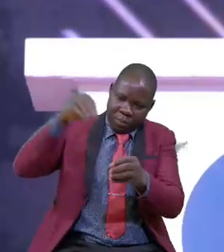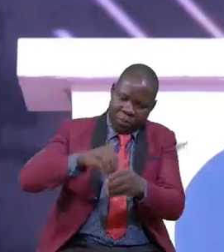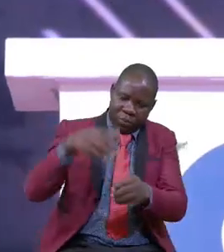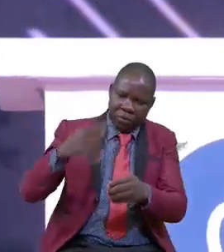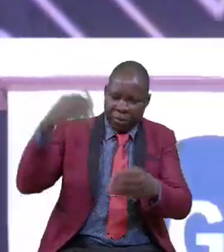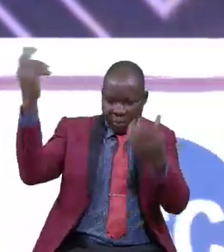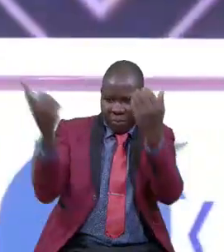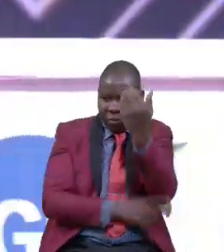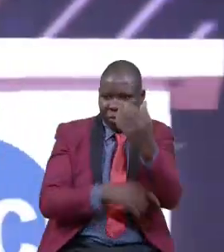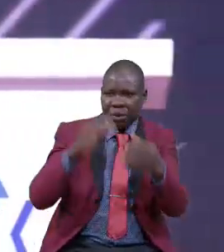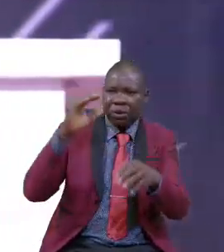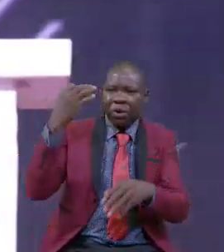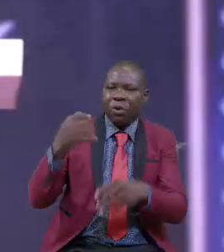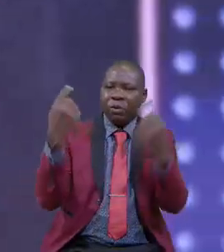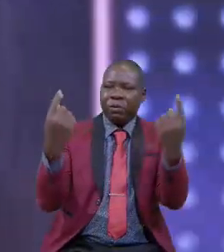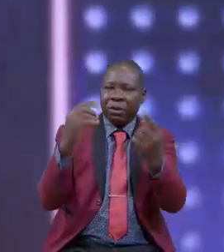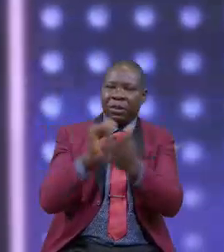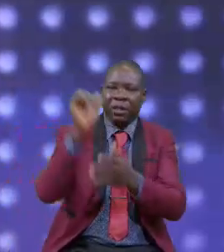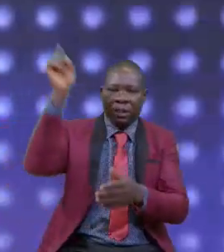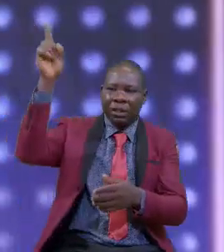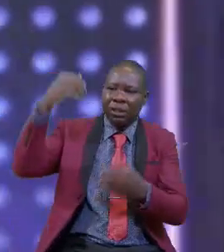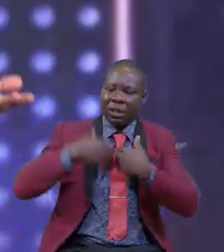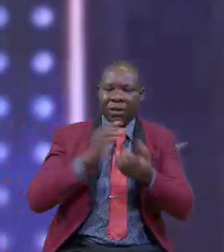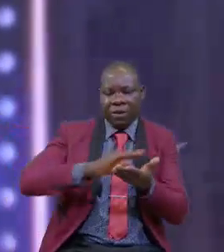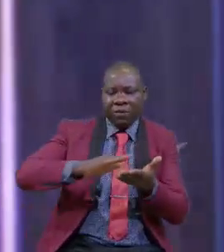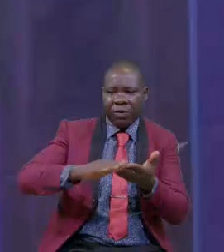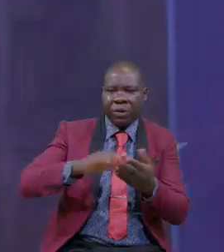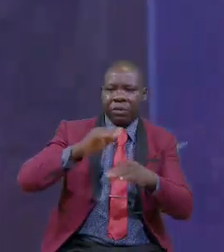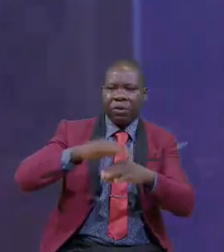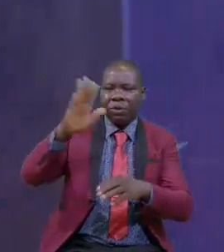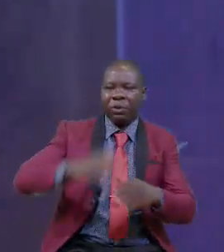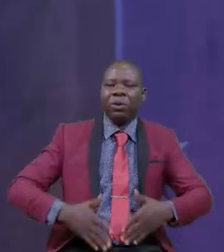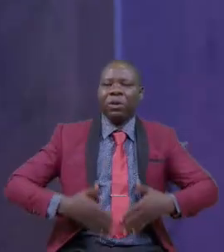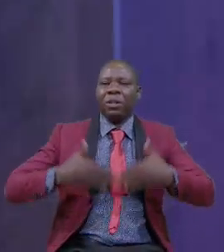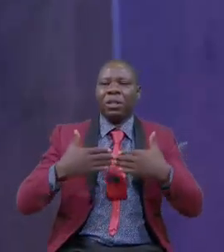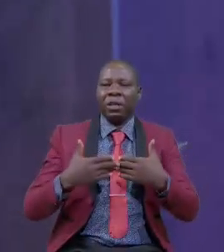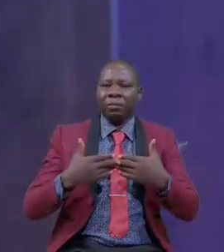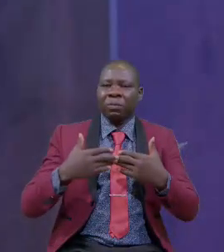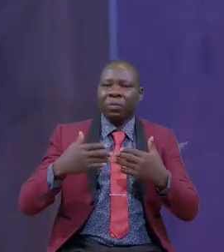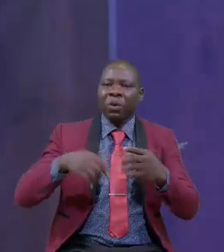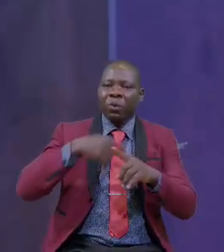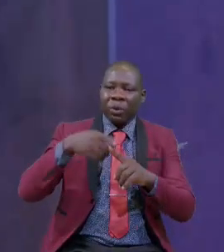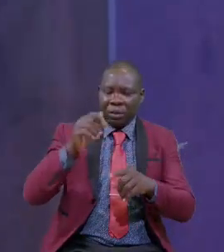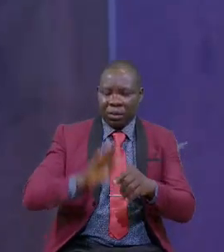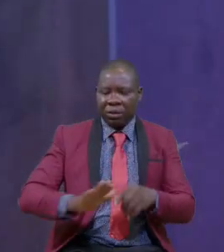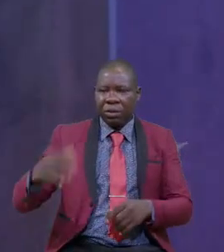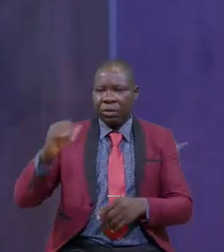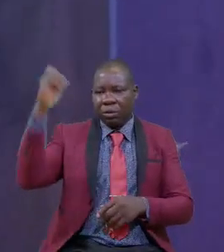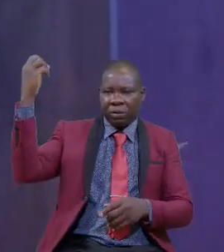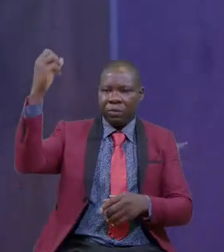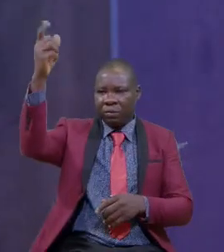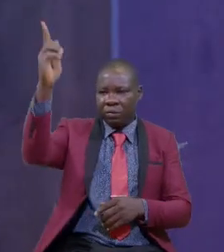upon your life. And that's what it means when we're born again, when we're children of God, when the grace of God has